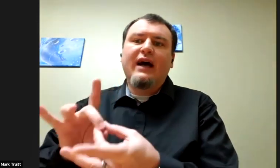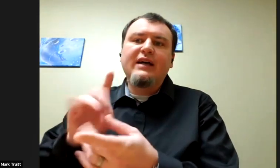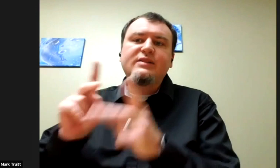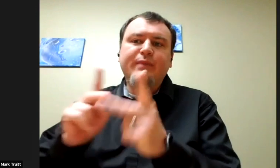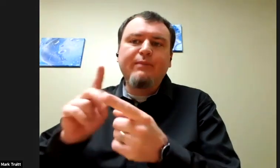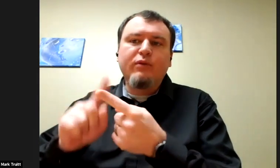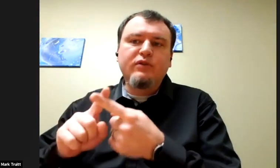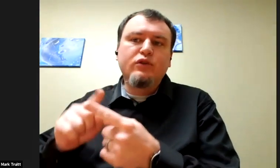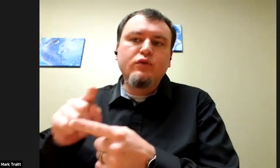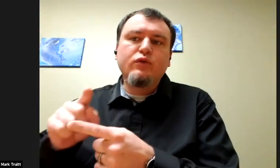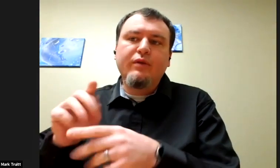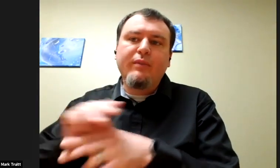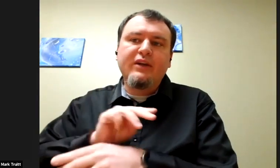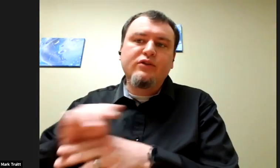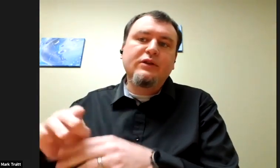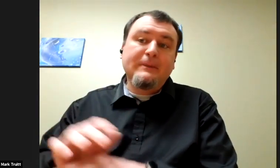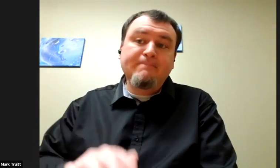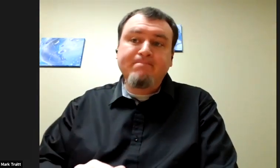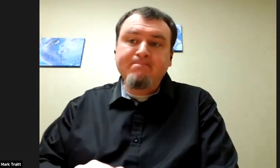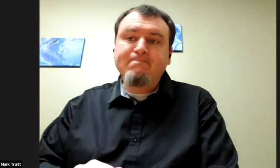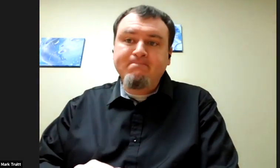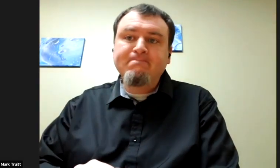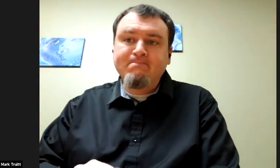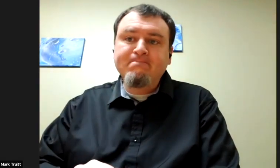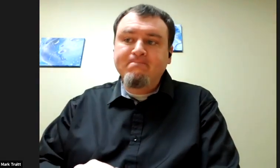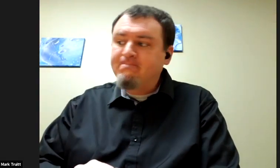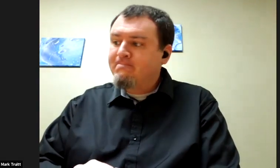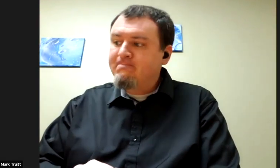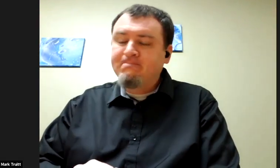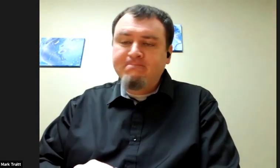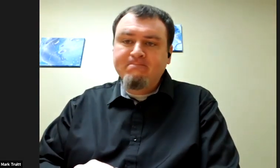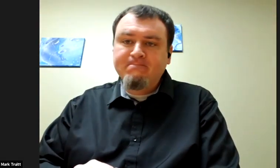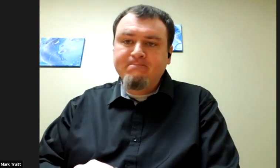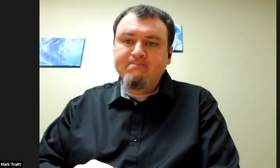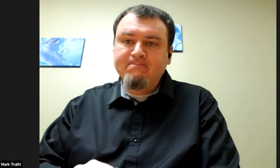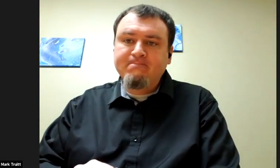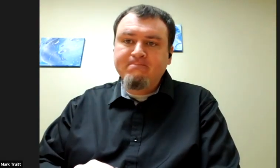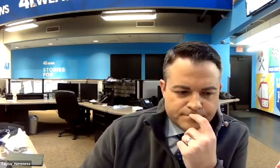really ties people to the ministry.